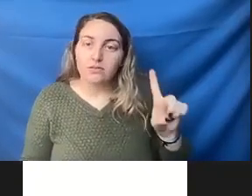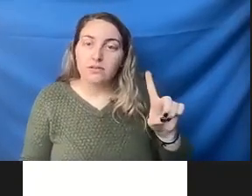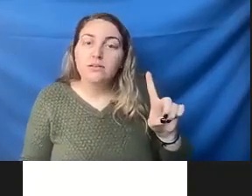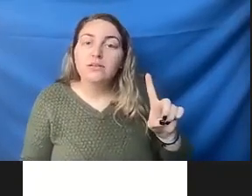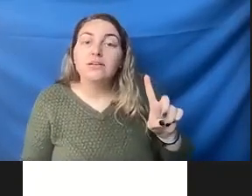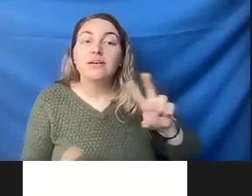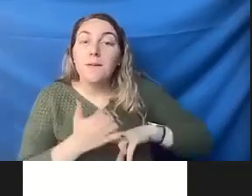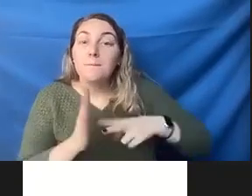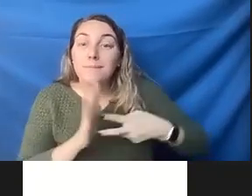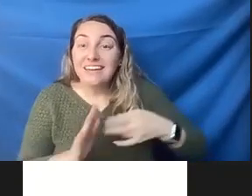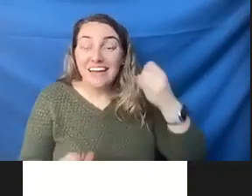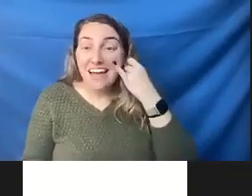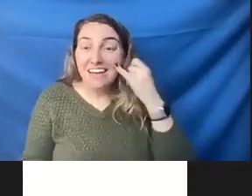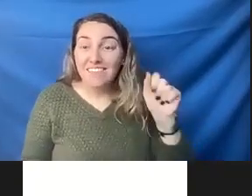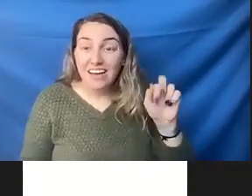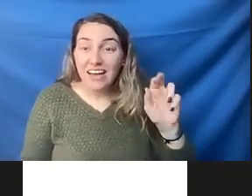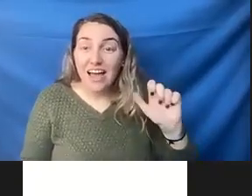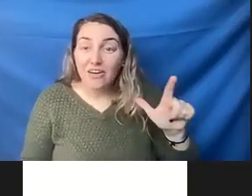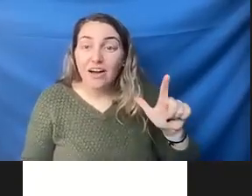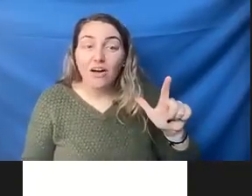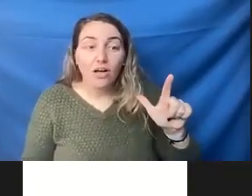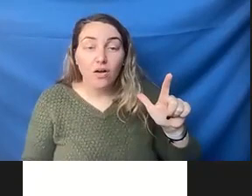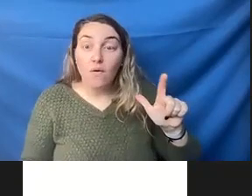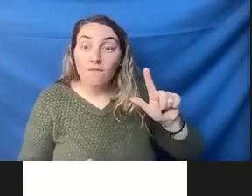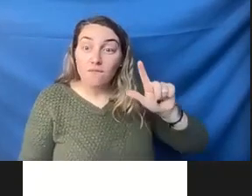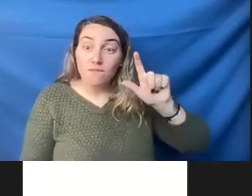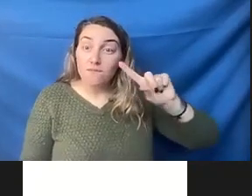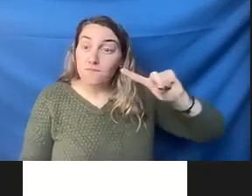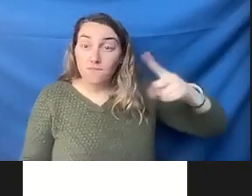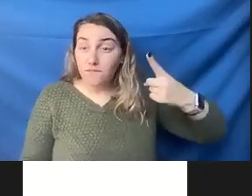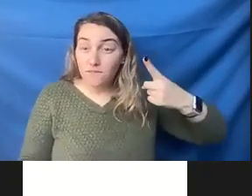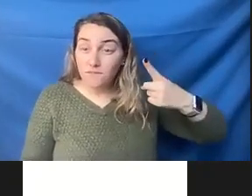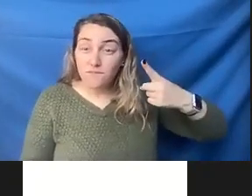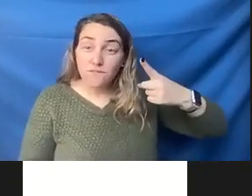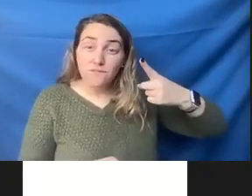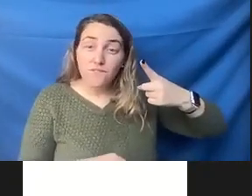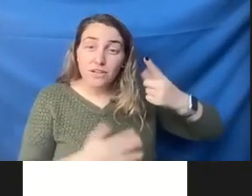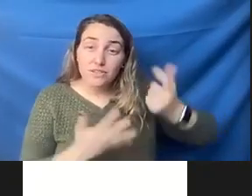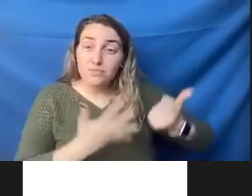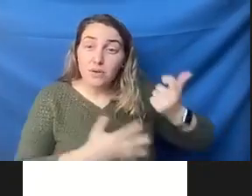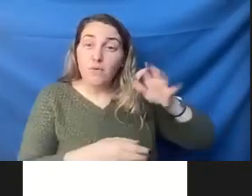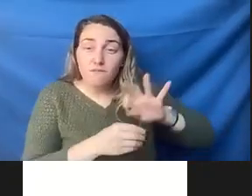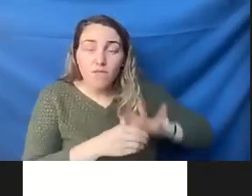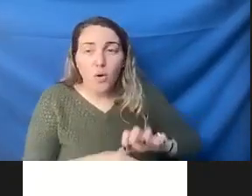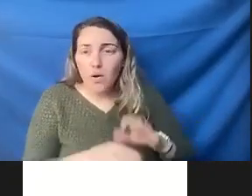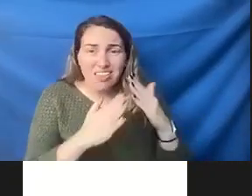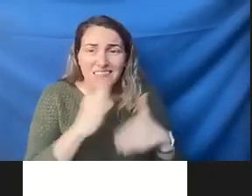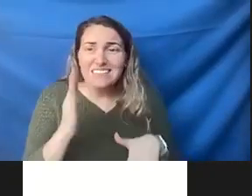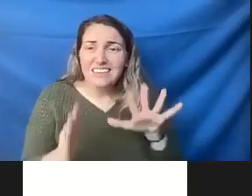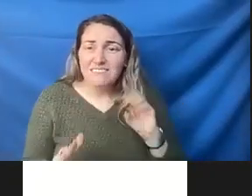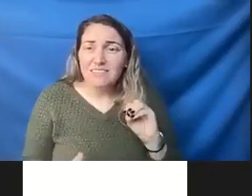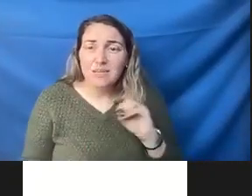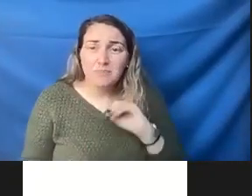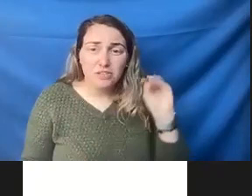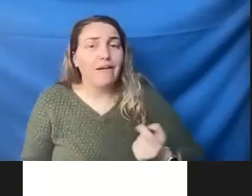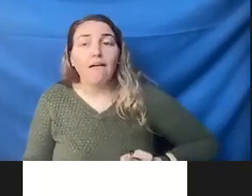1 of the vote, and it goes to round 2, that ballot would become exhausted,